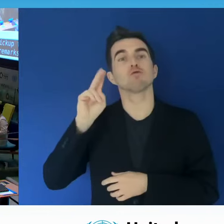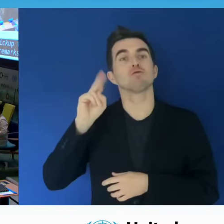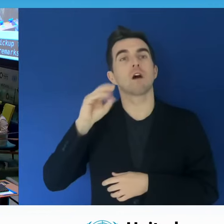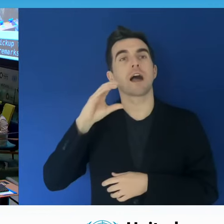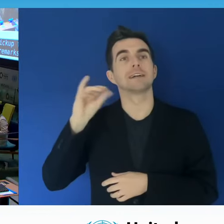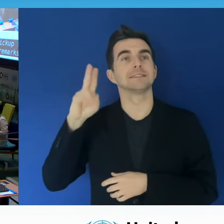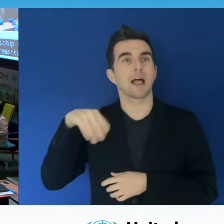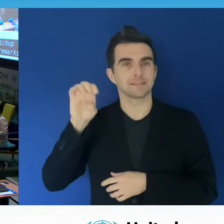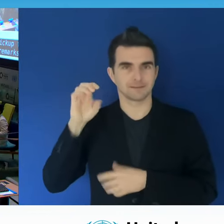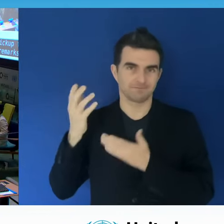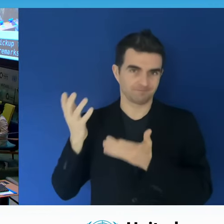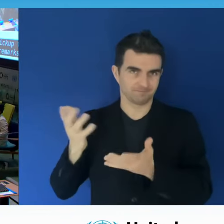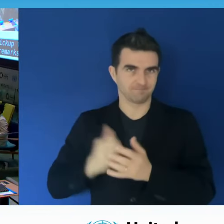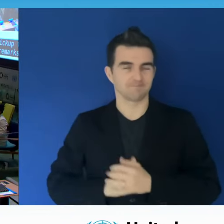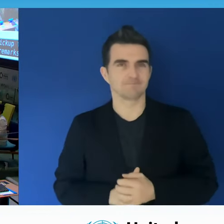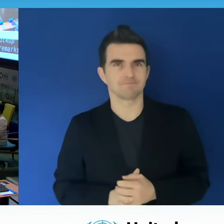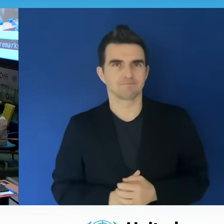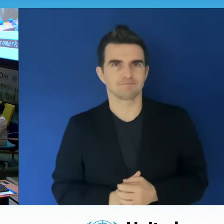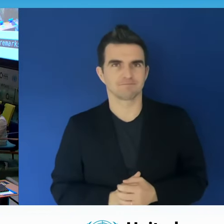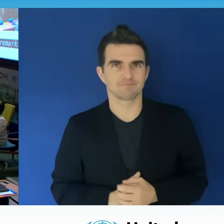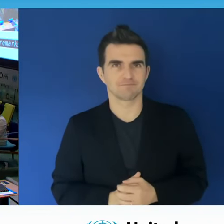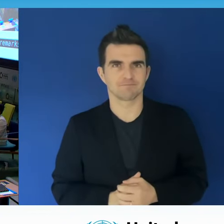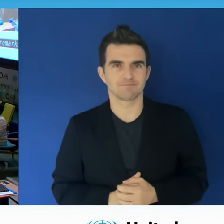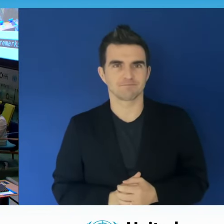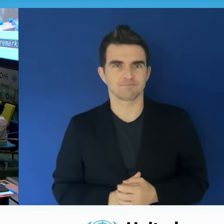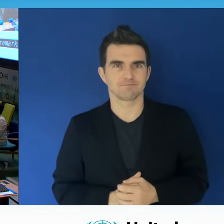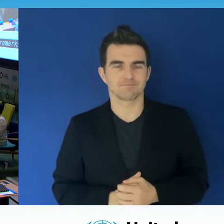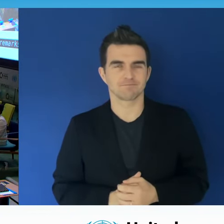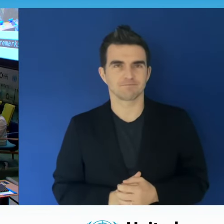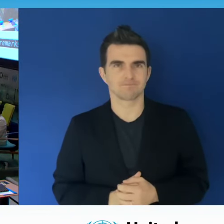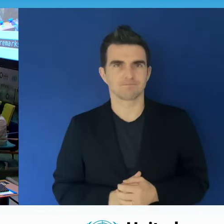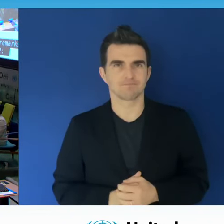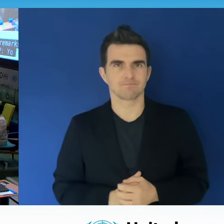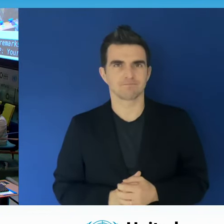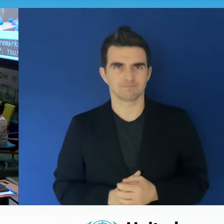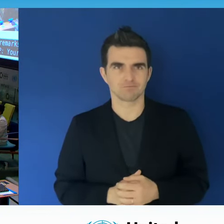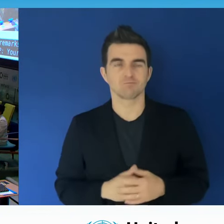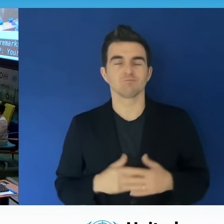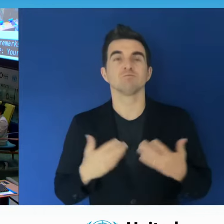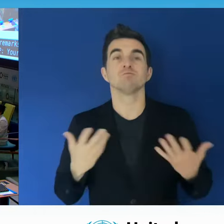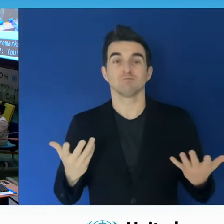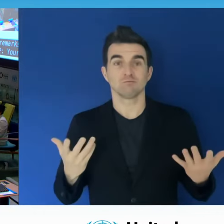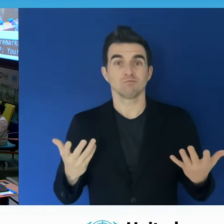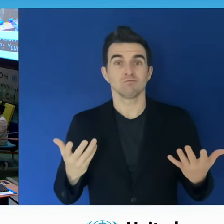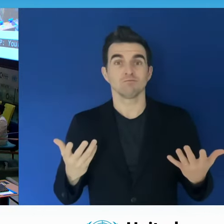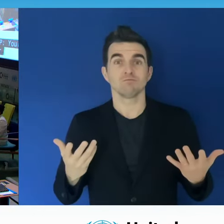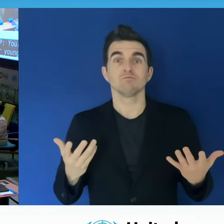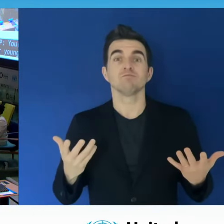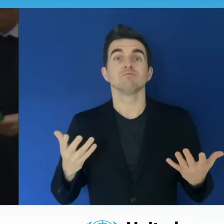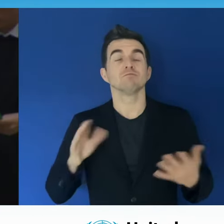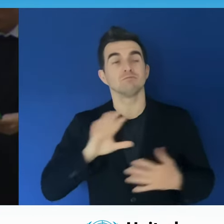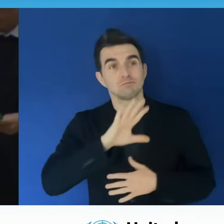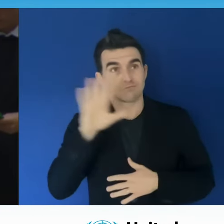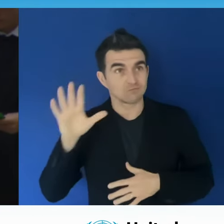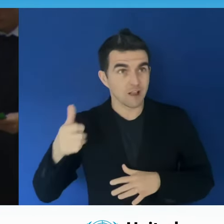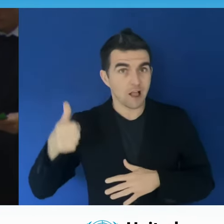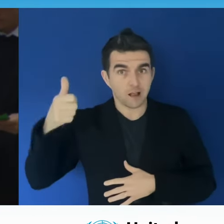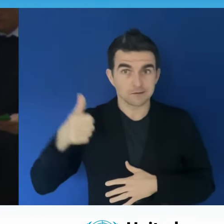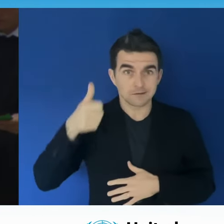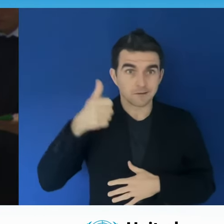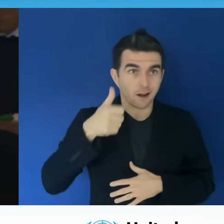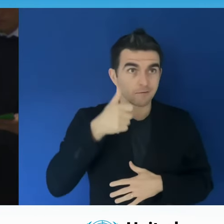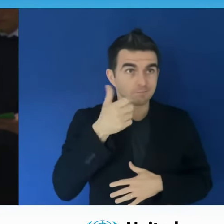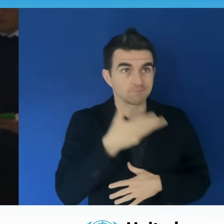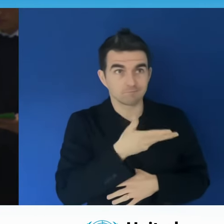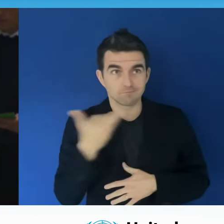Your Excellencies, dear young leaders, ladies and gentlemen, it's really wonderful to see the